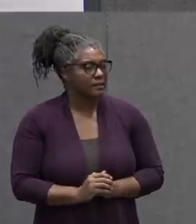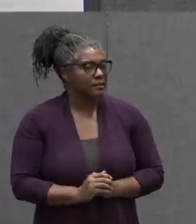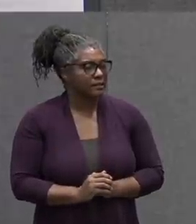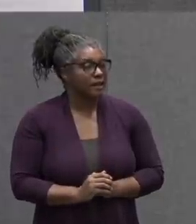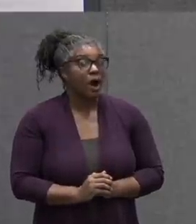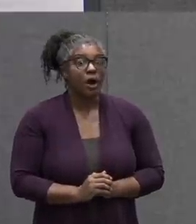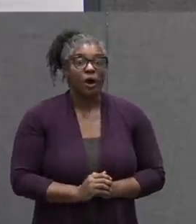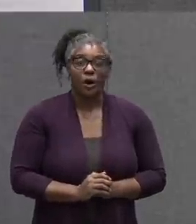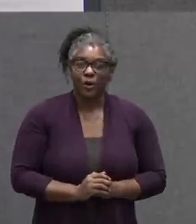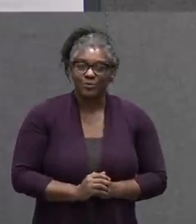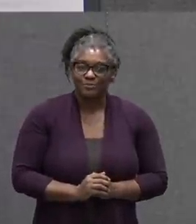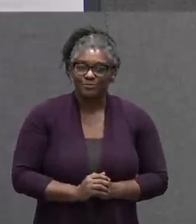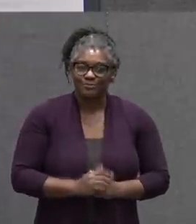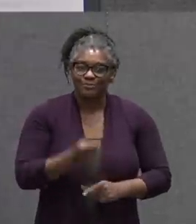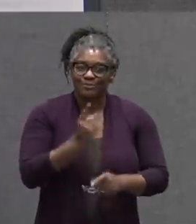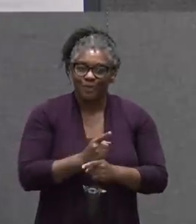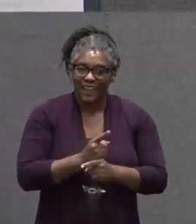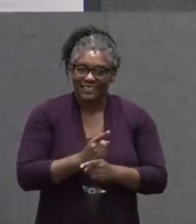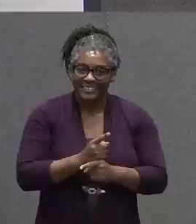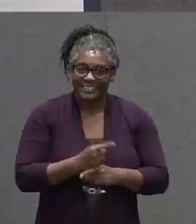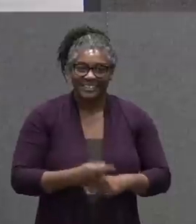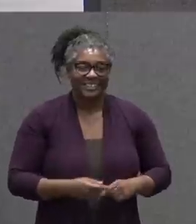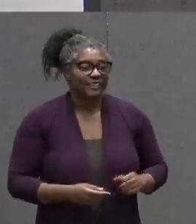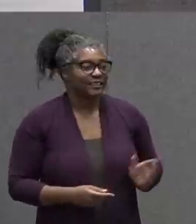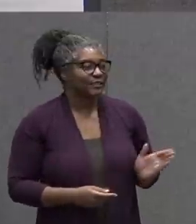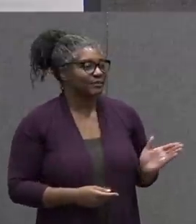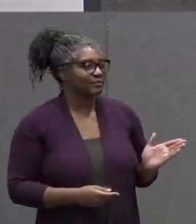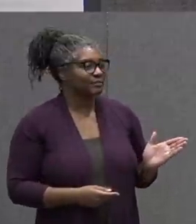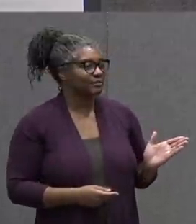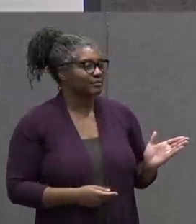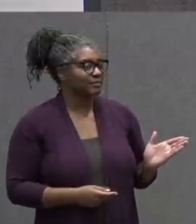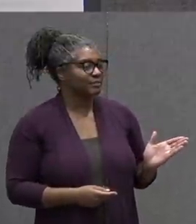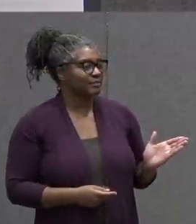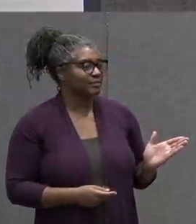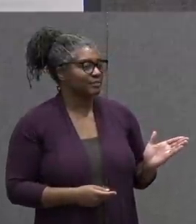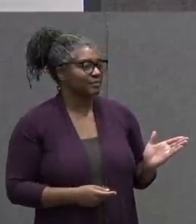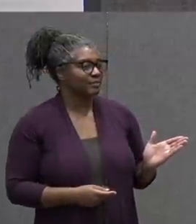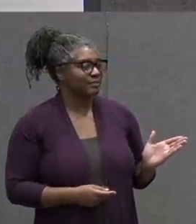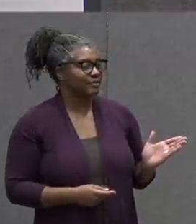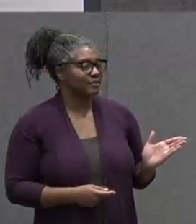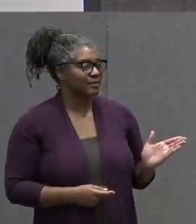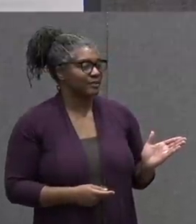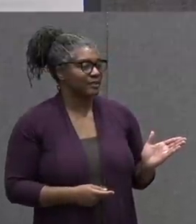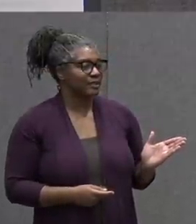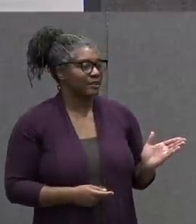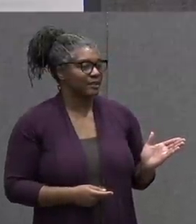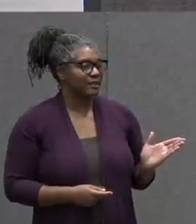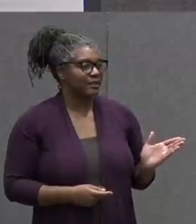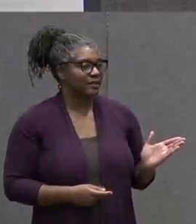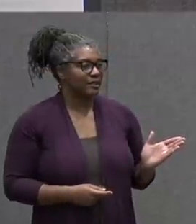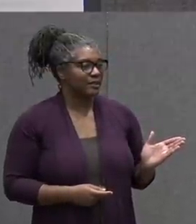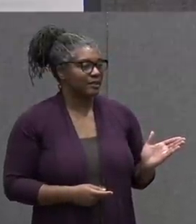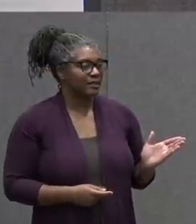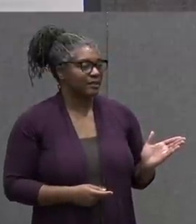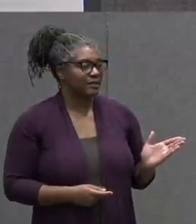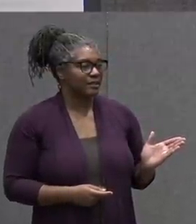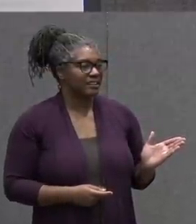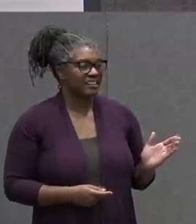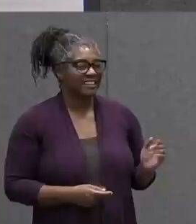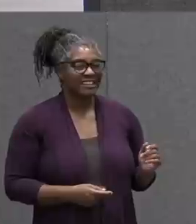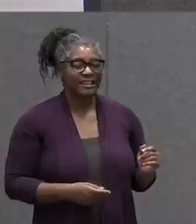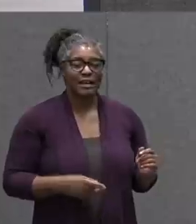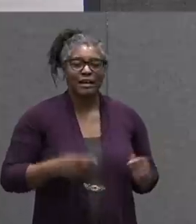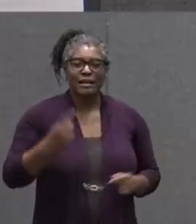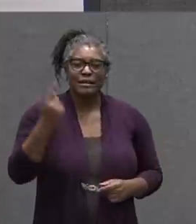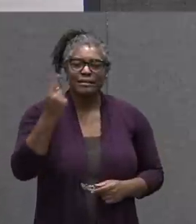Oh, that's right. She went to a flying vehicle in the